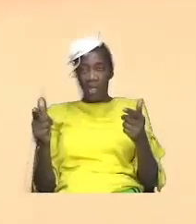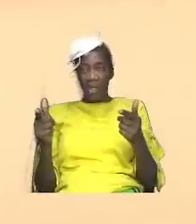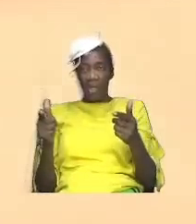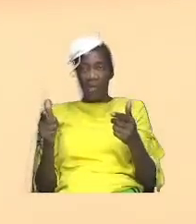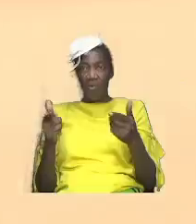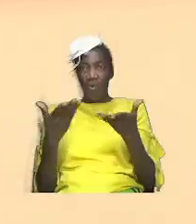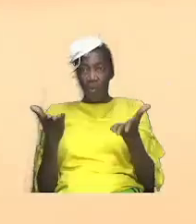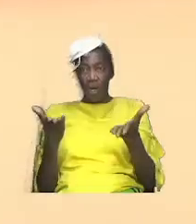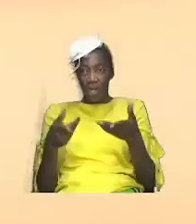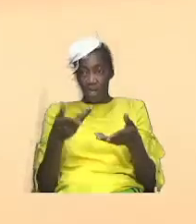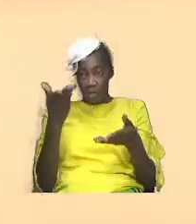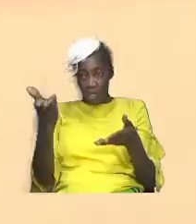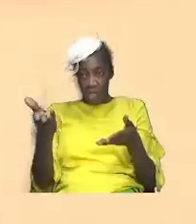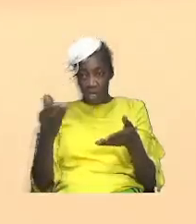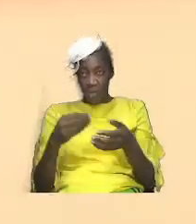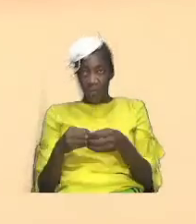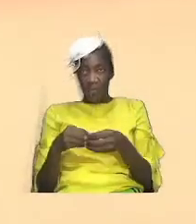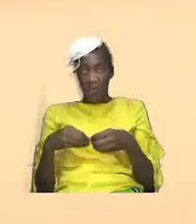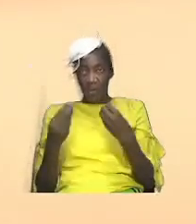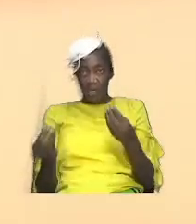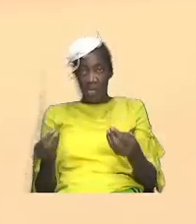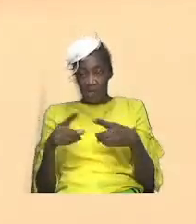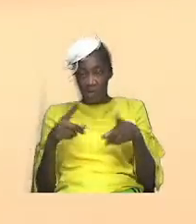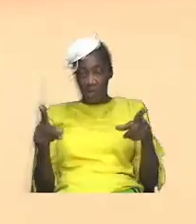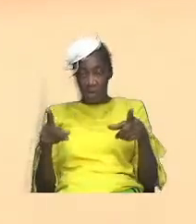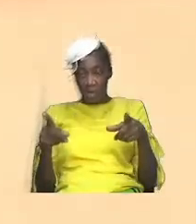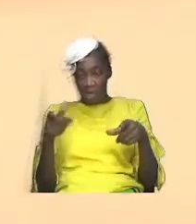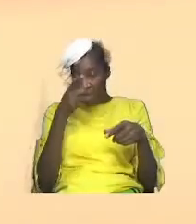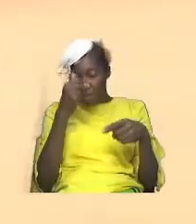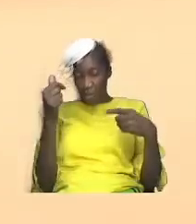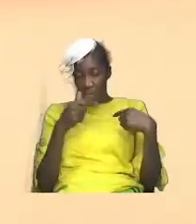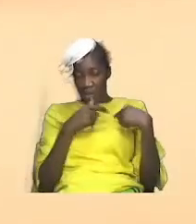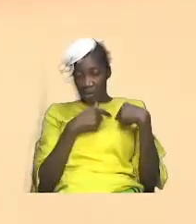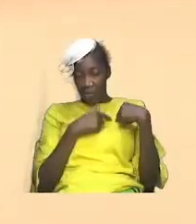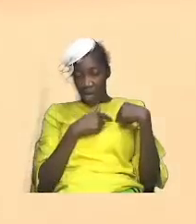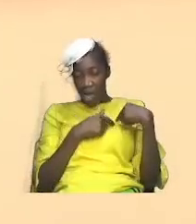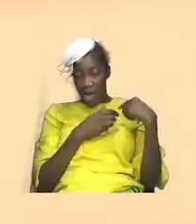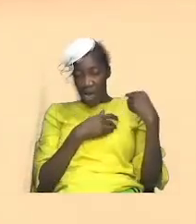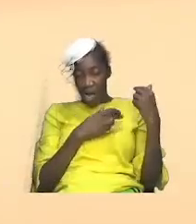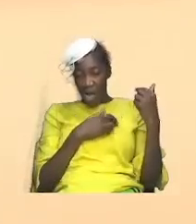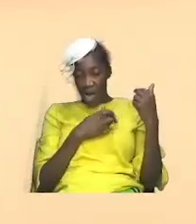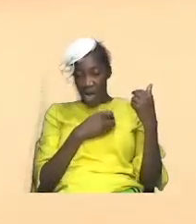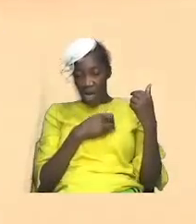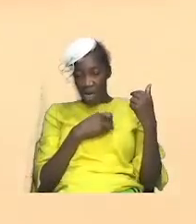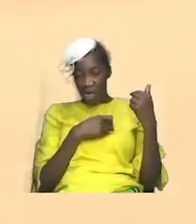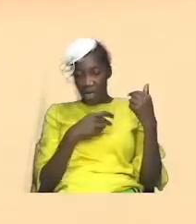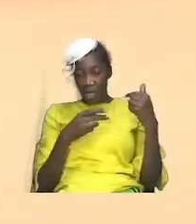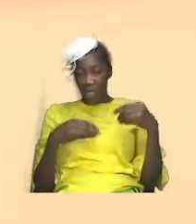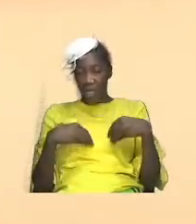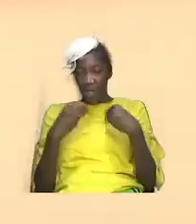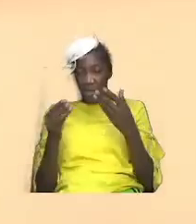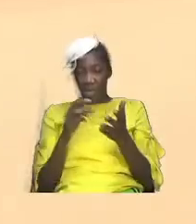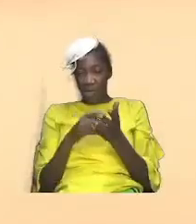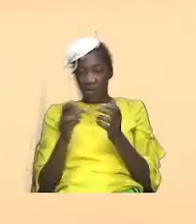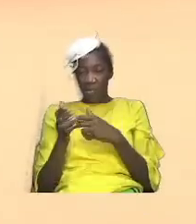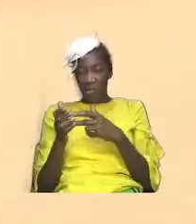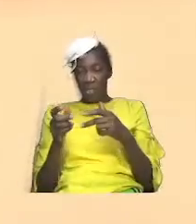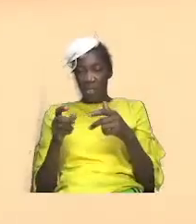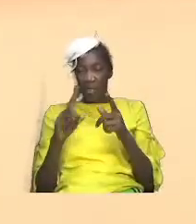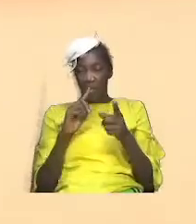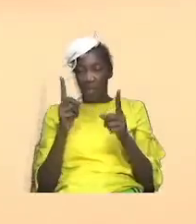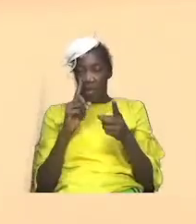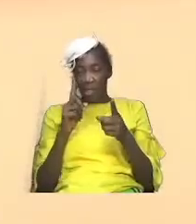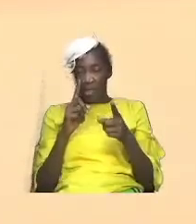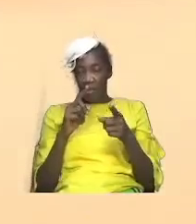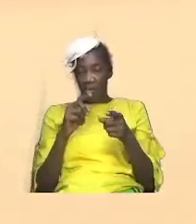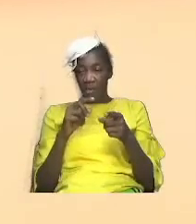give, but because of the heart with which we gave it. I remember Jesus was speaking to a widow